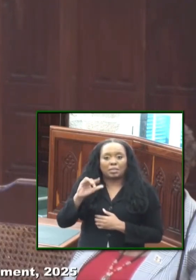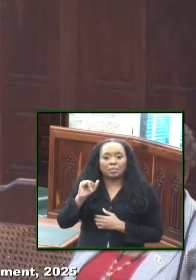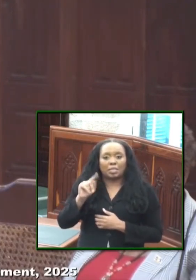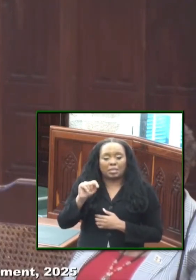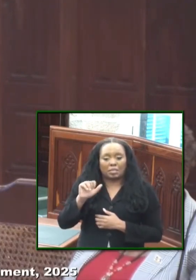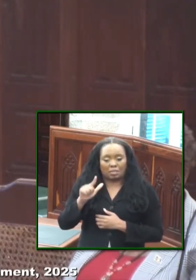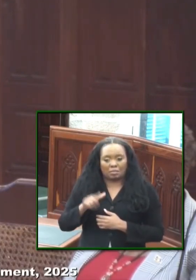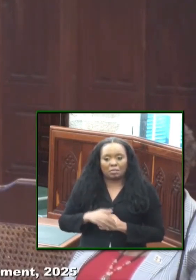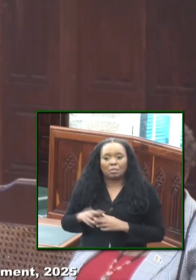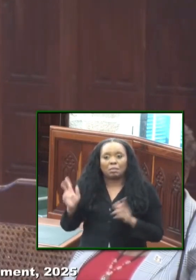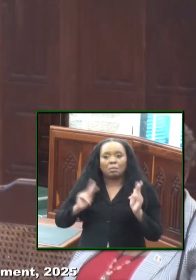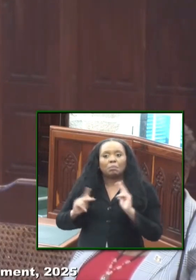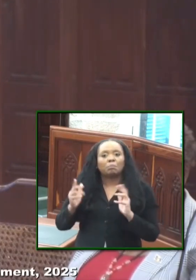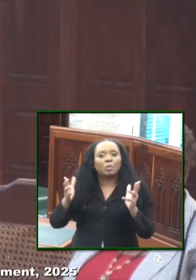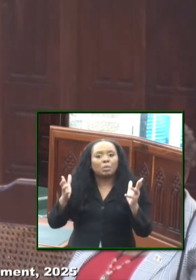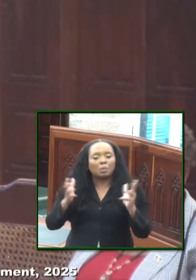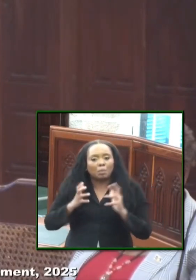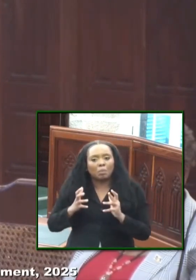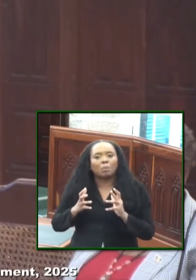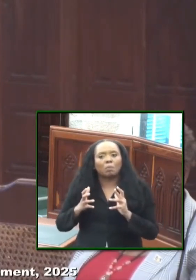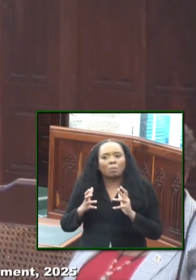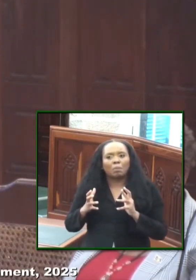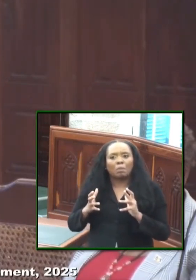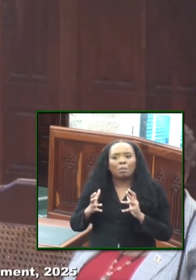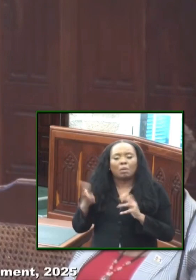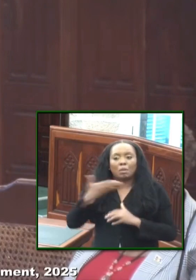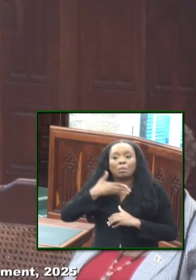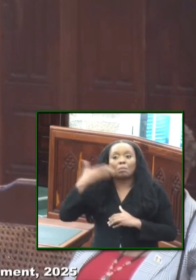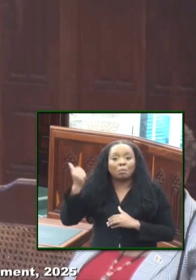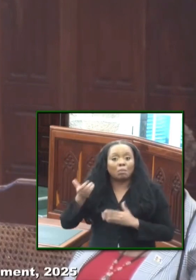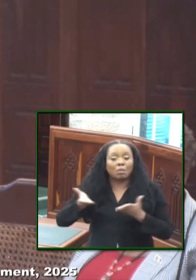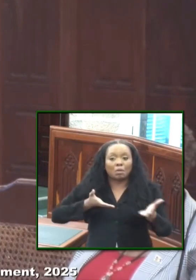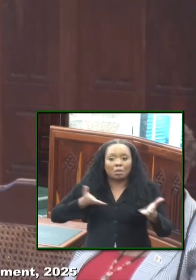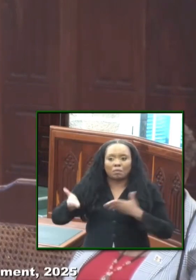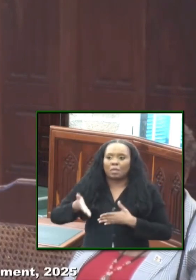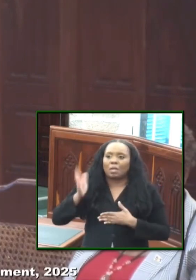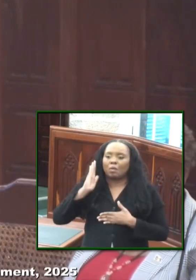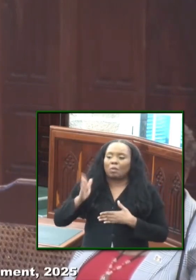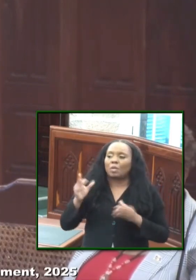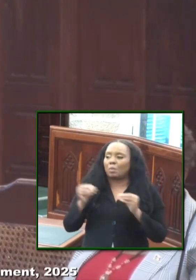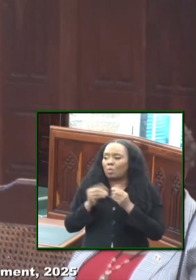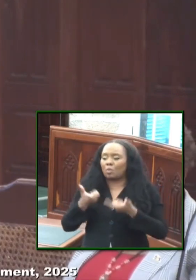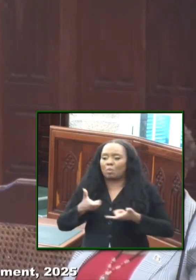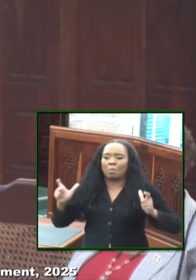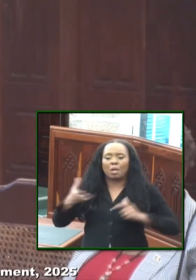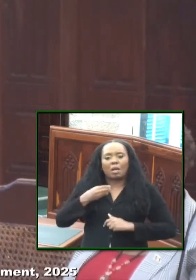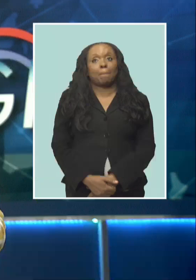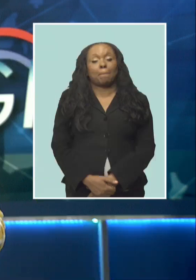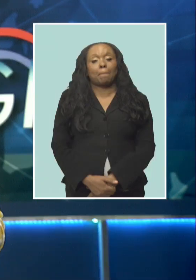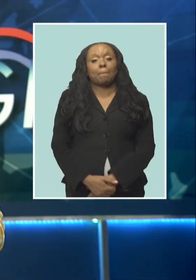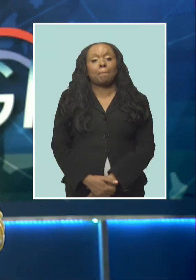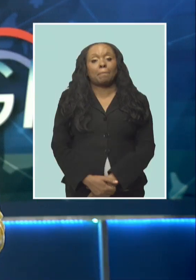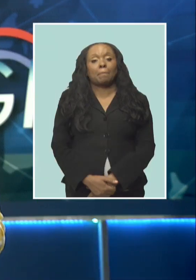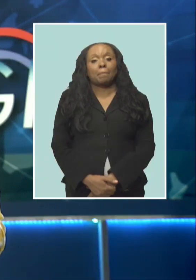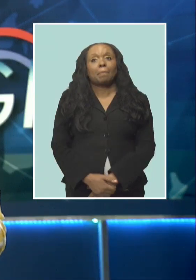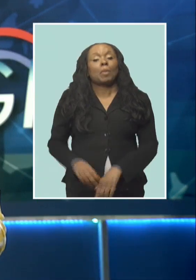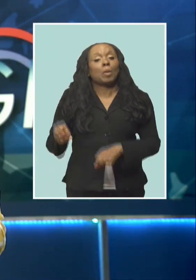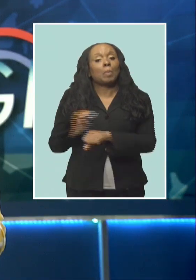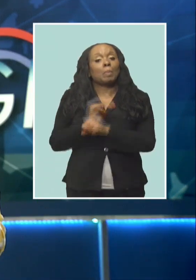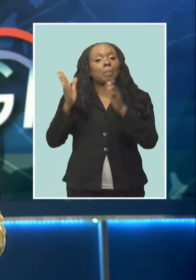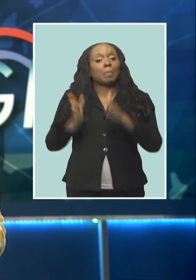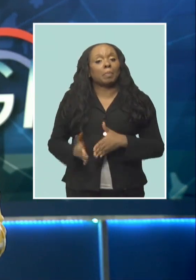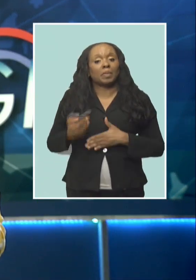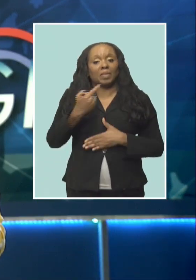what they want in the way that they expect it. It is coming back bigger and better. Minister